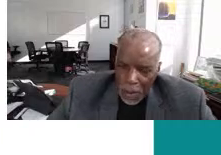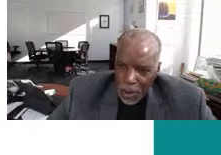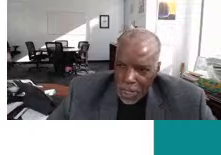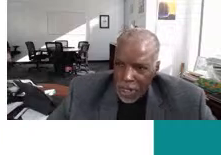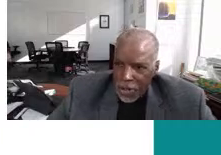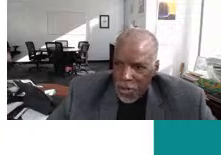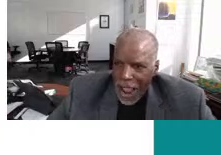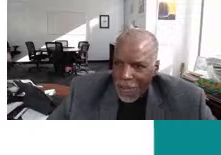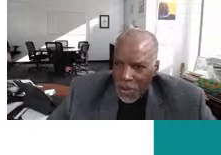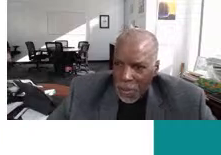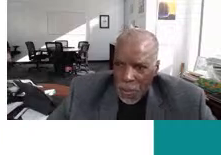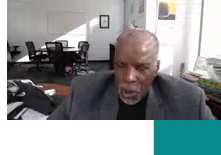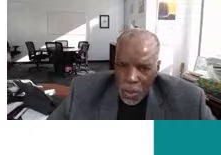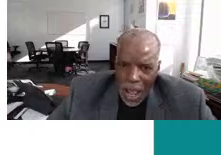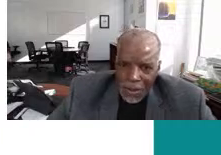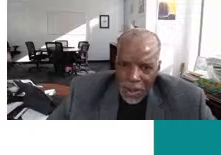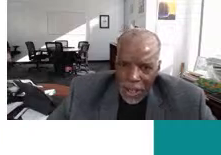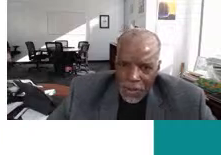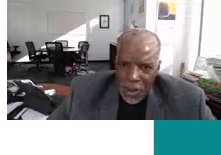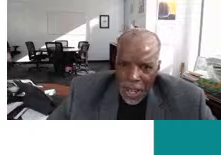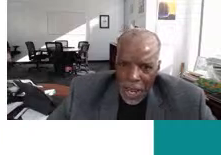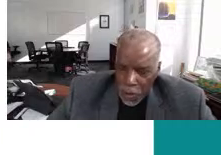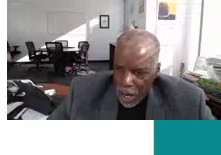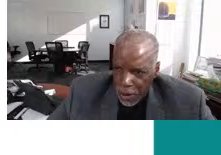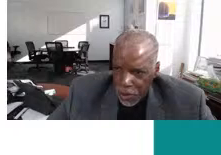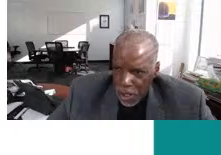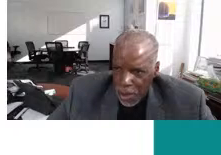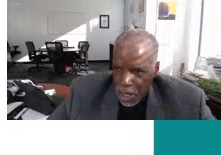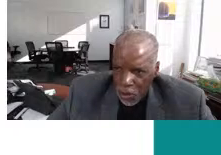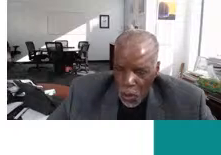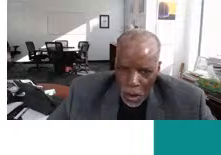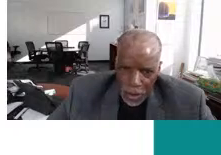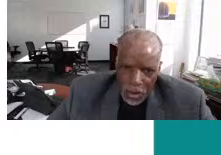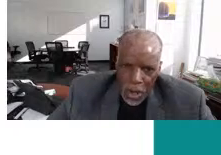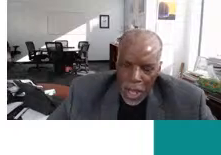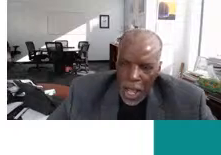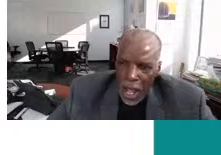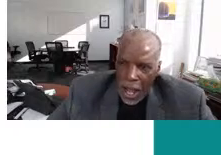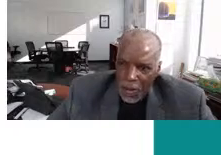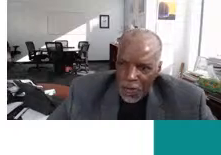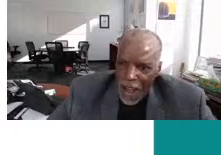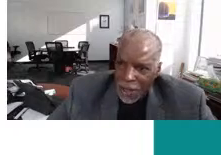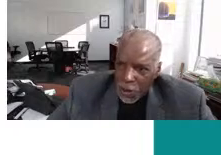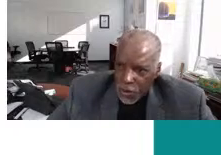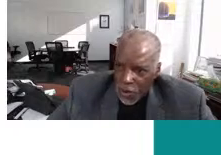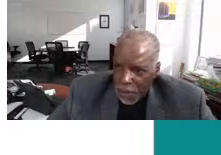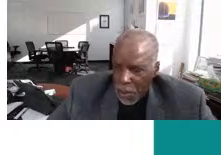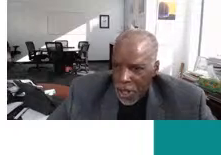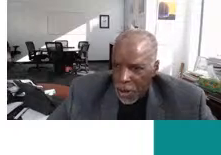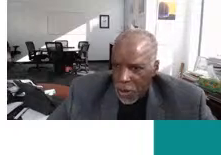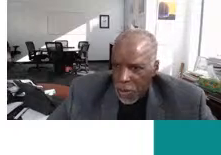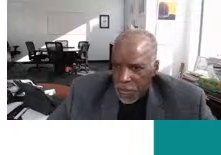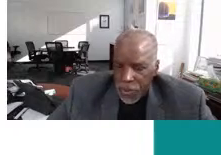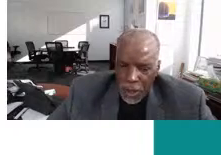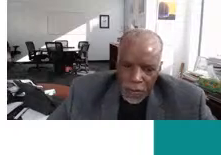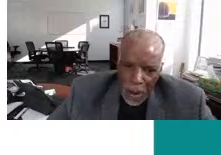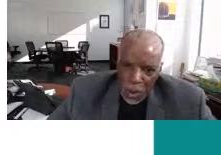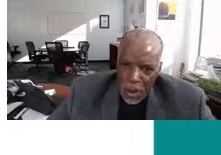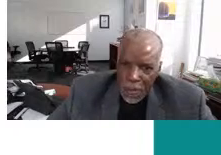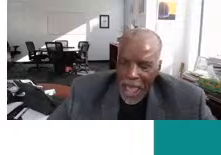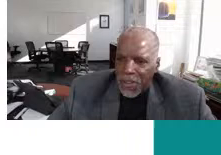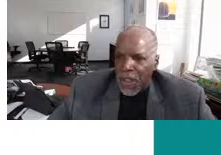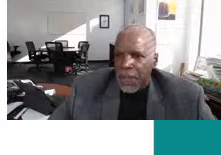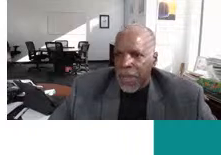we've completed the draft supplemental process, and we are steaming towards a final supplemental